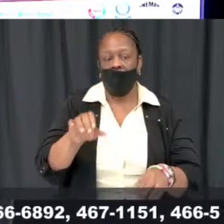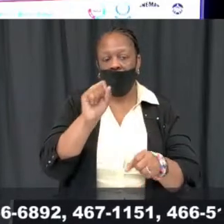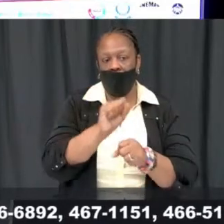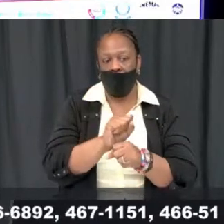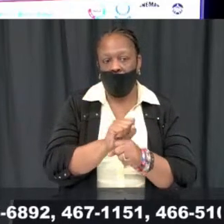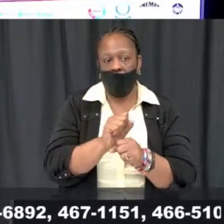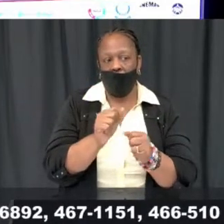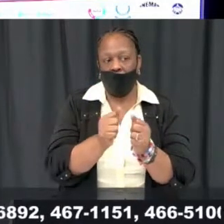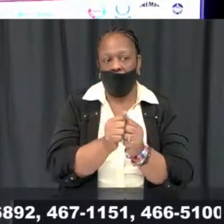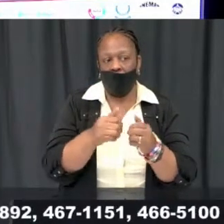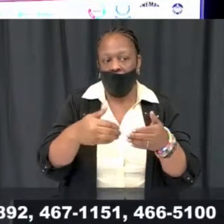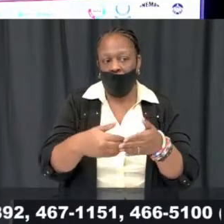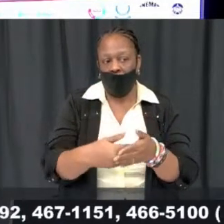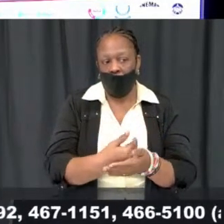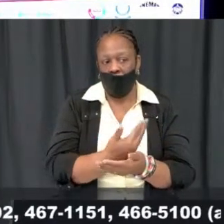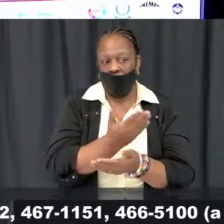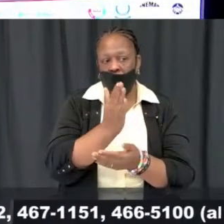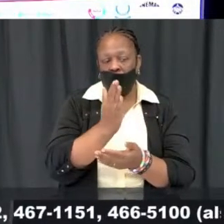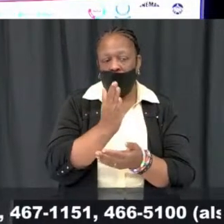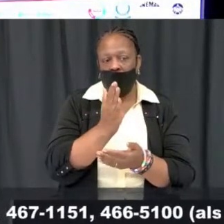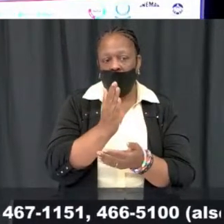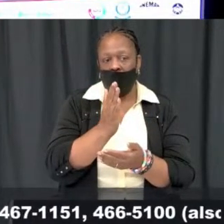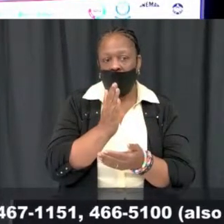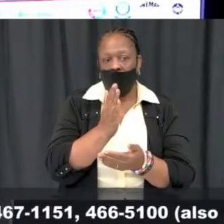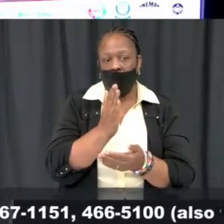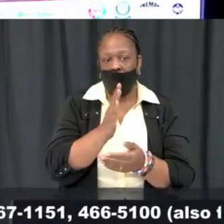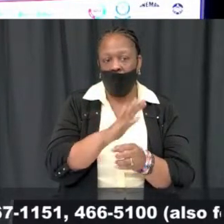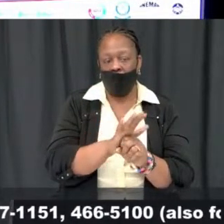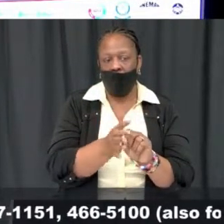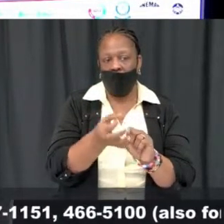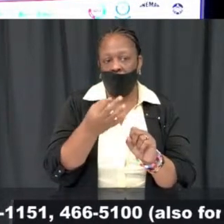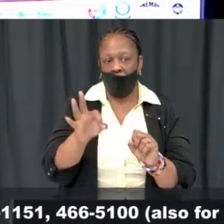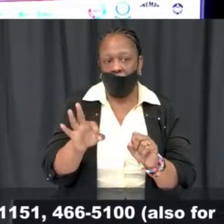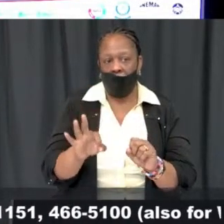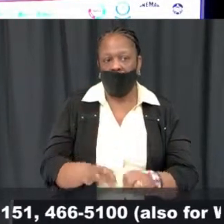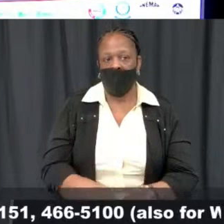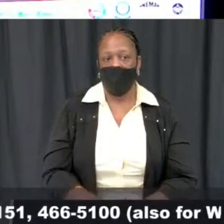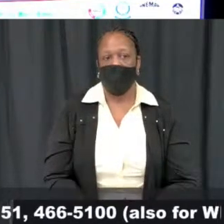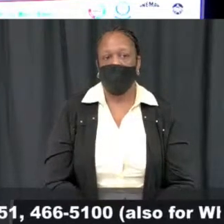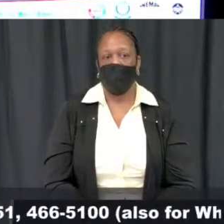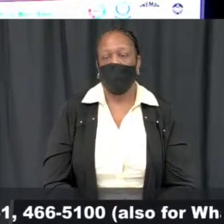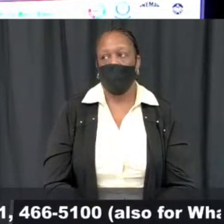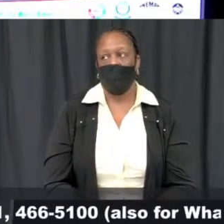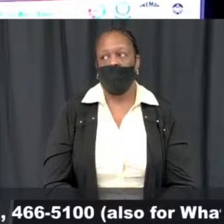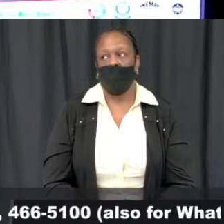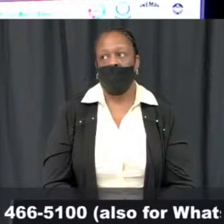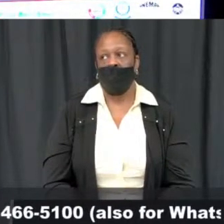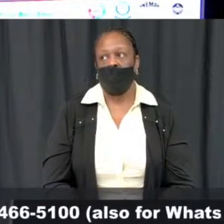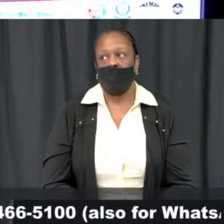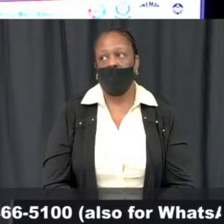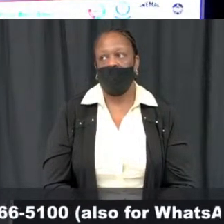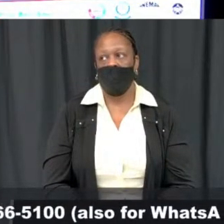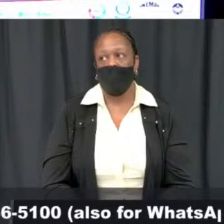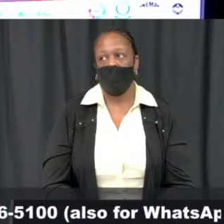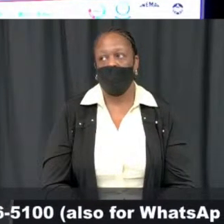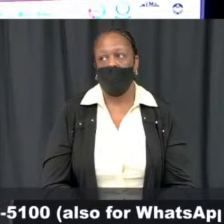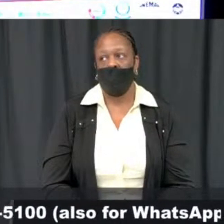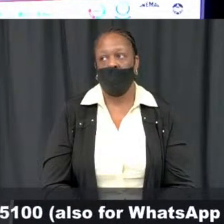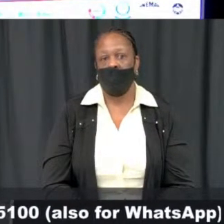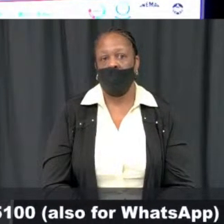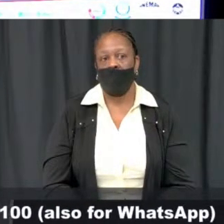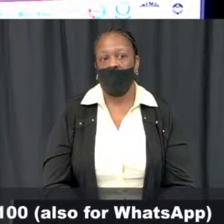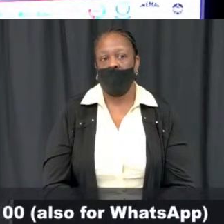COVID-19. I suppose you have the Delta, and I think you have the, what you call it, the